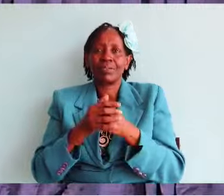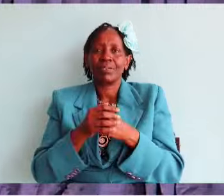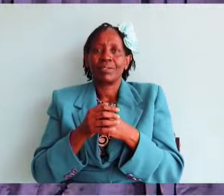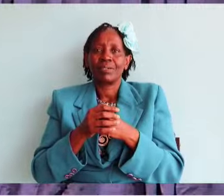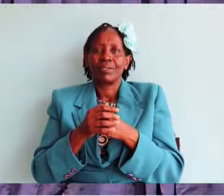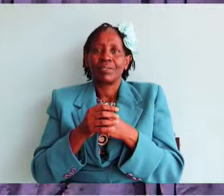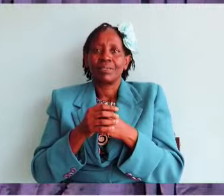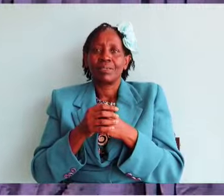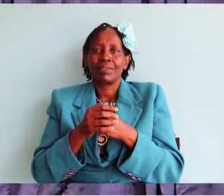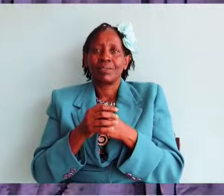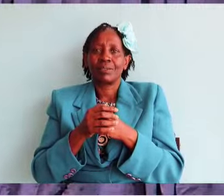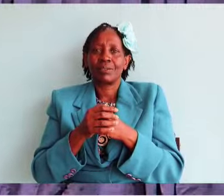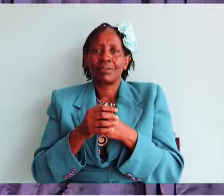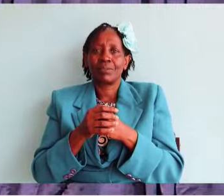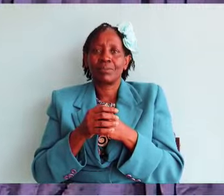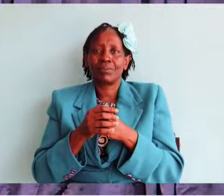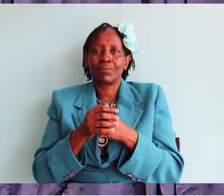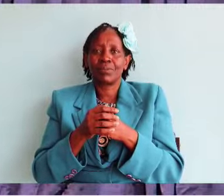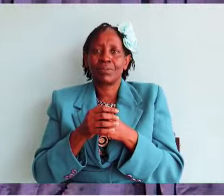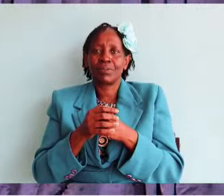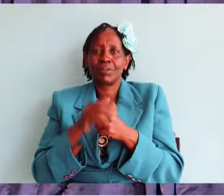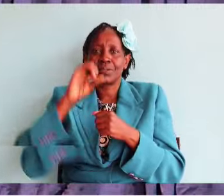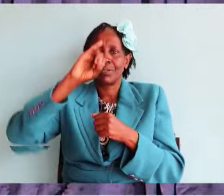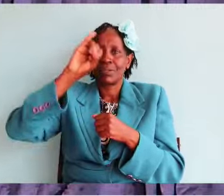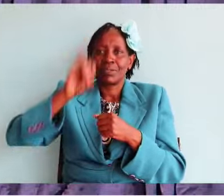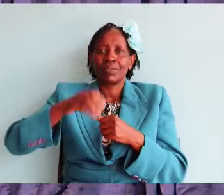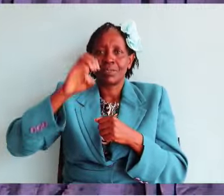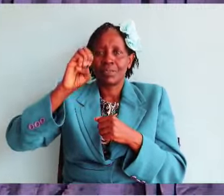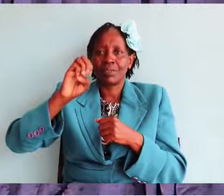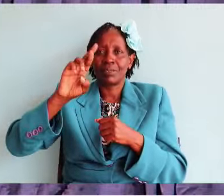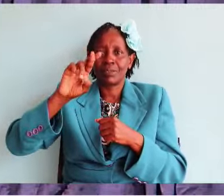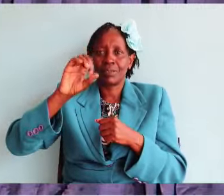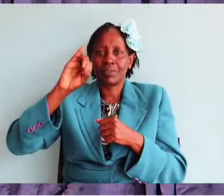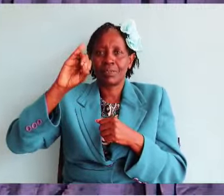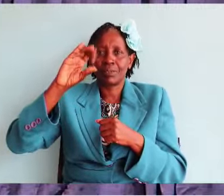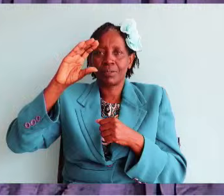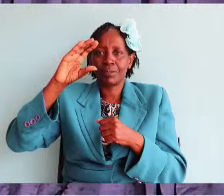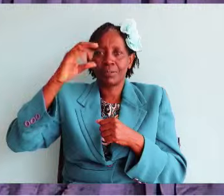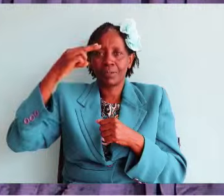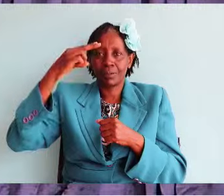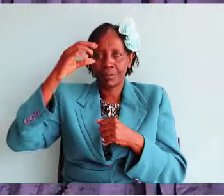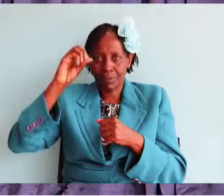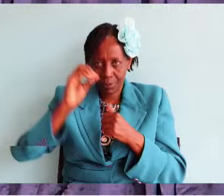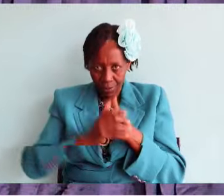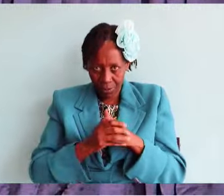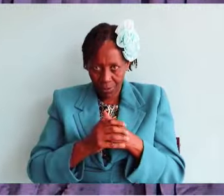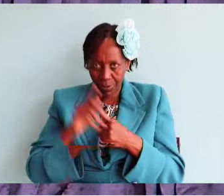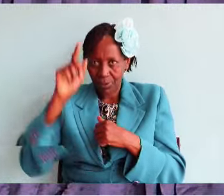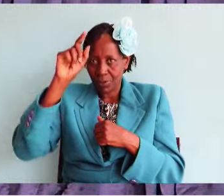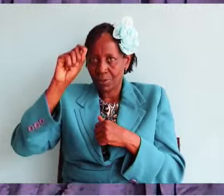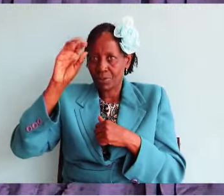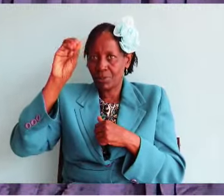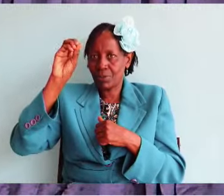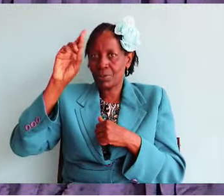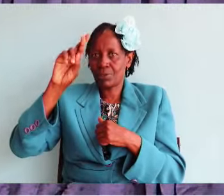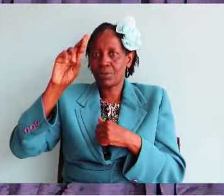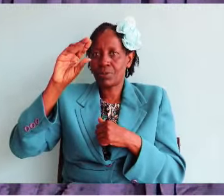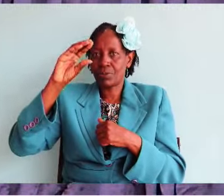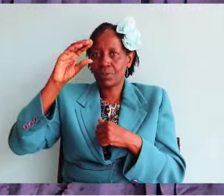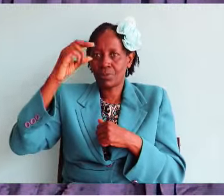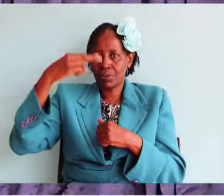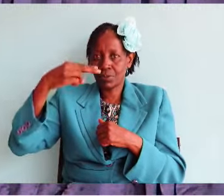the walls of Jericho, and then with torches, and then with empty